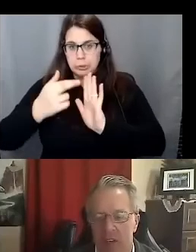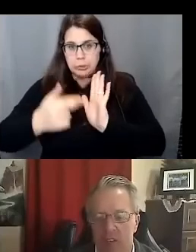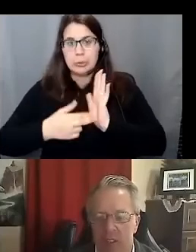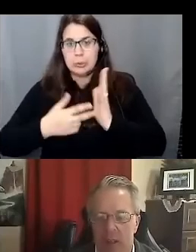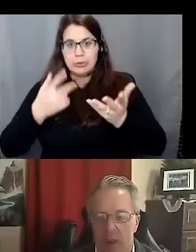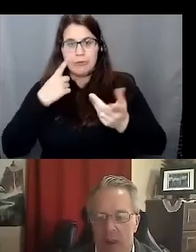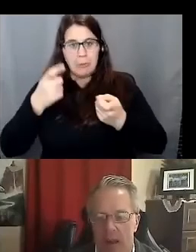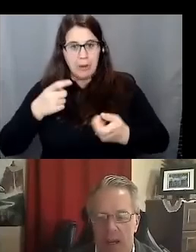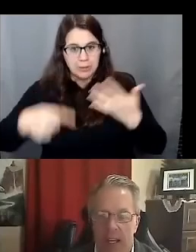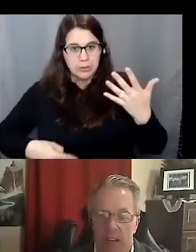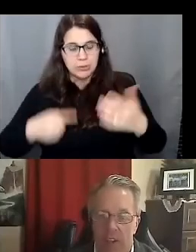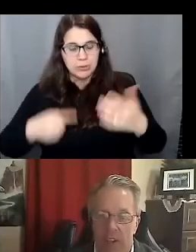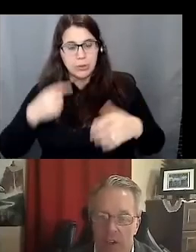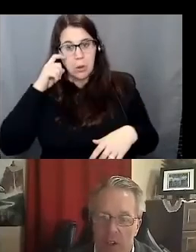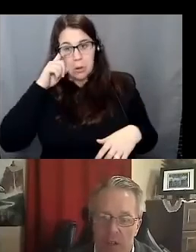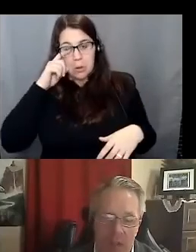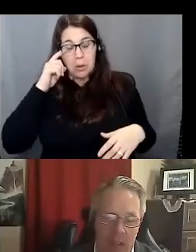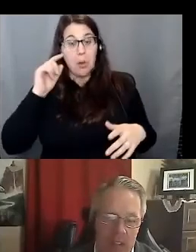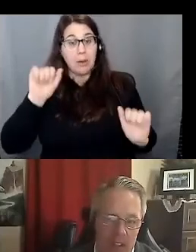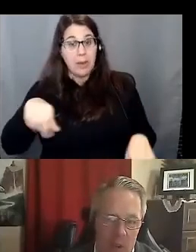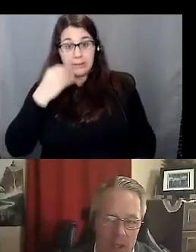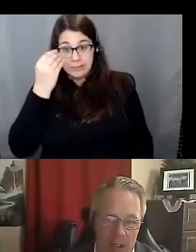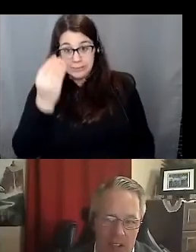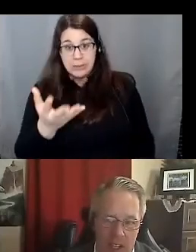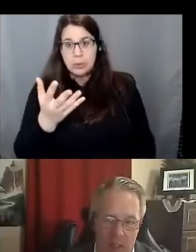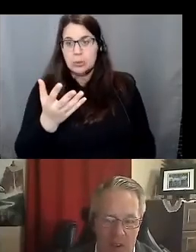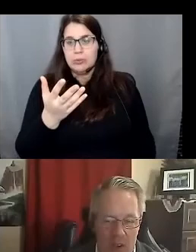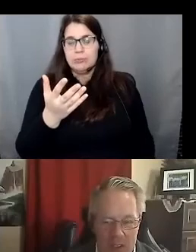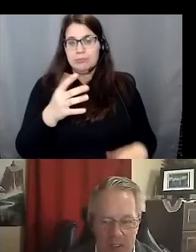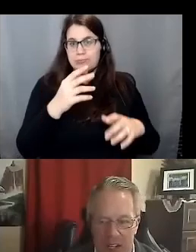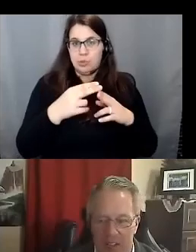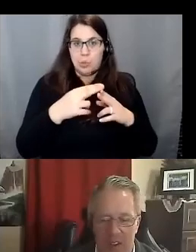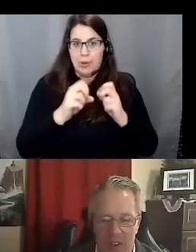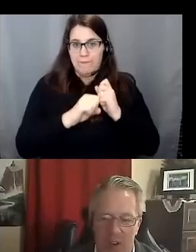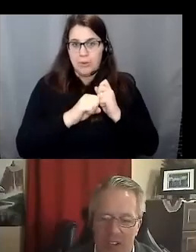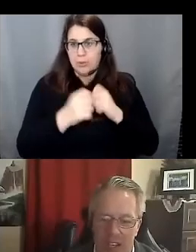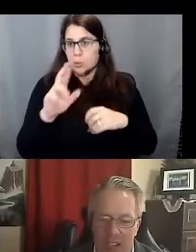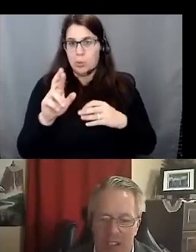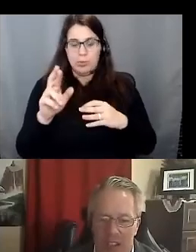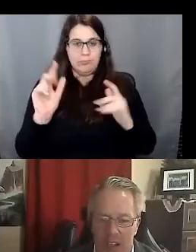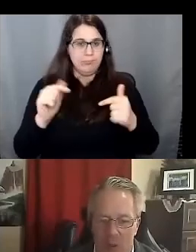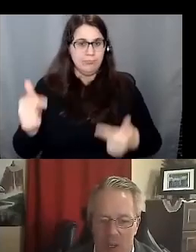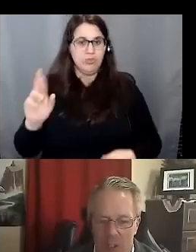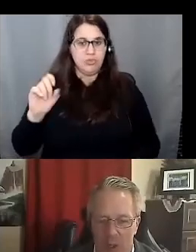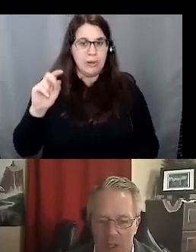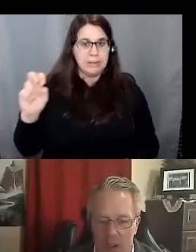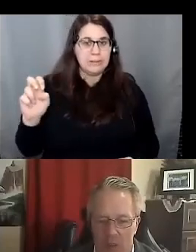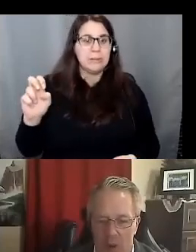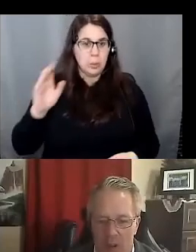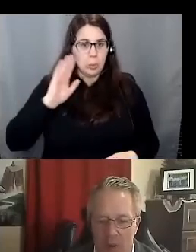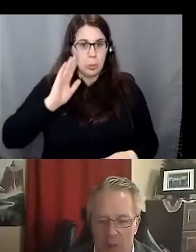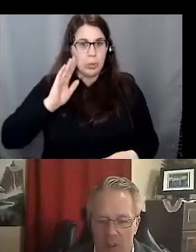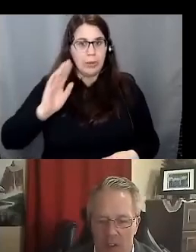of accounts. I can tell you, maybe as a quick advertisement, or, you know, I can turn it over to Roxanne. We're going to be doing